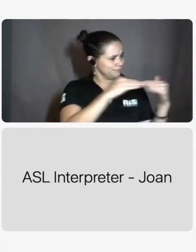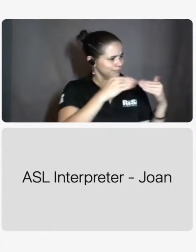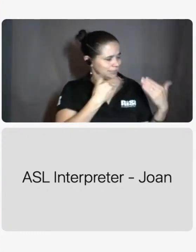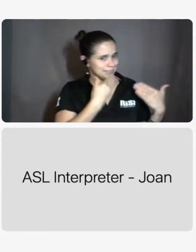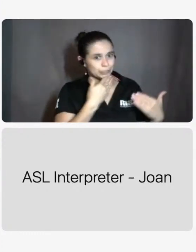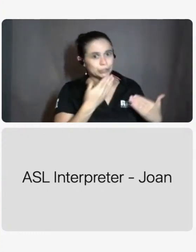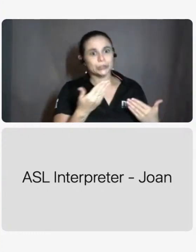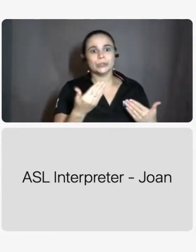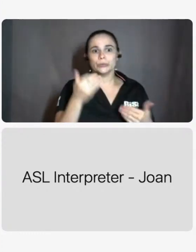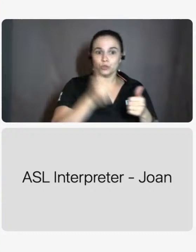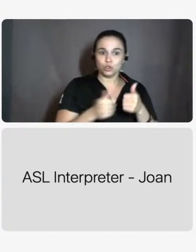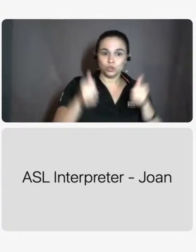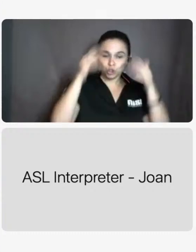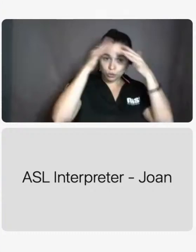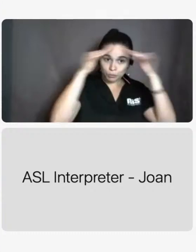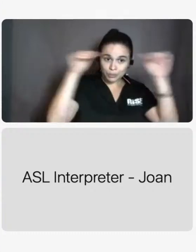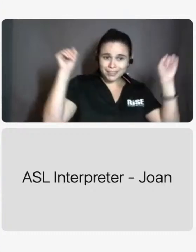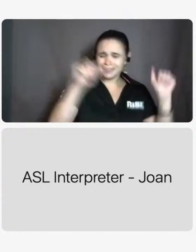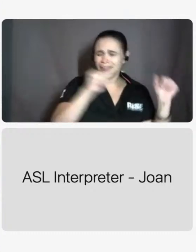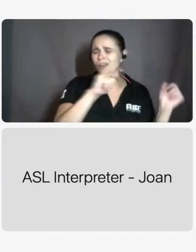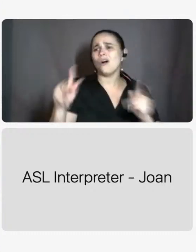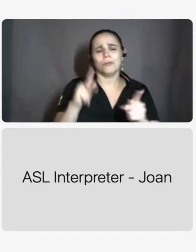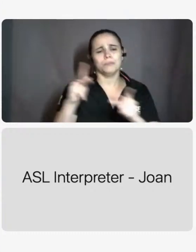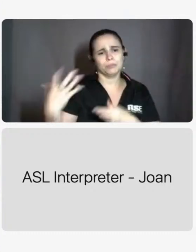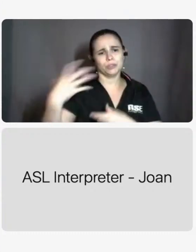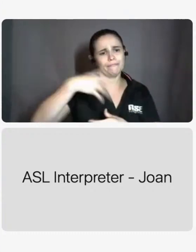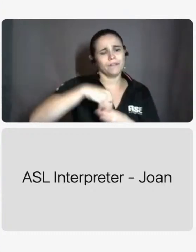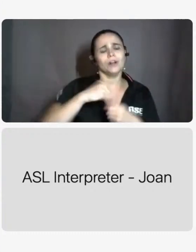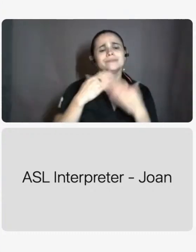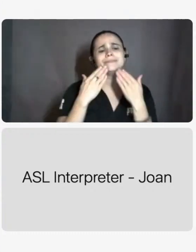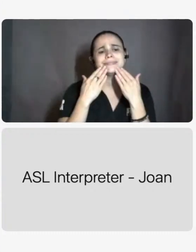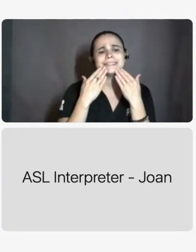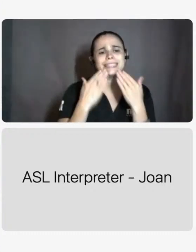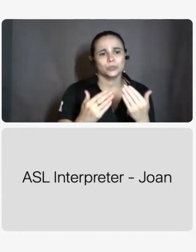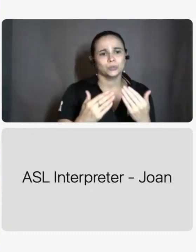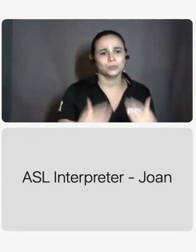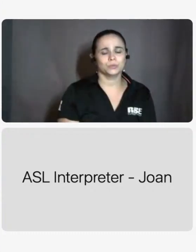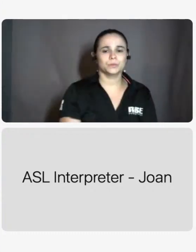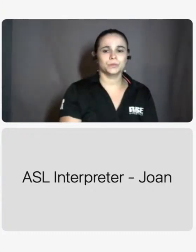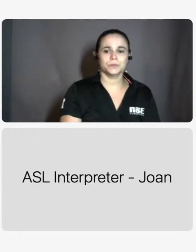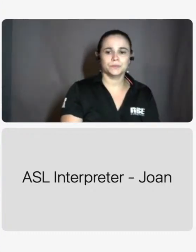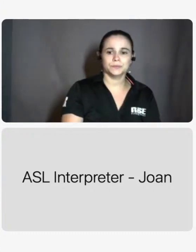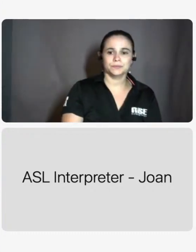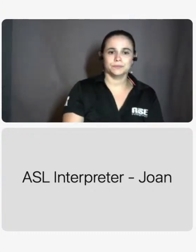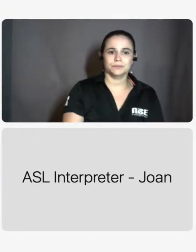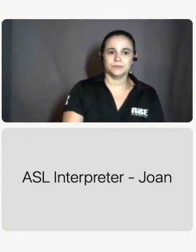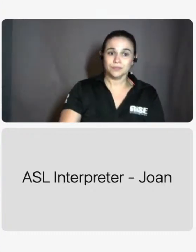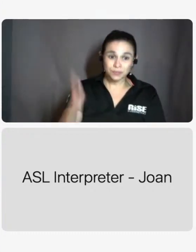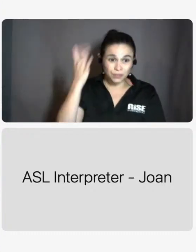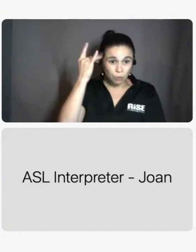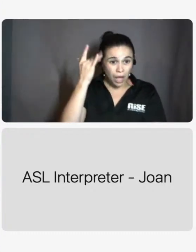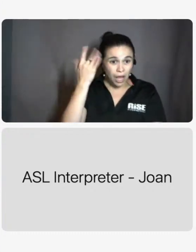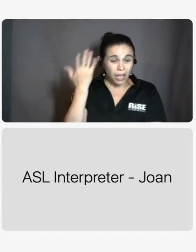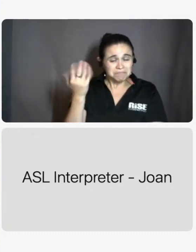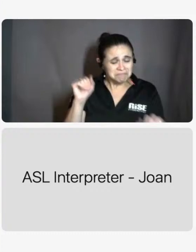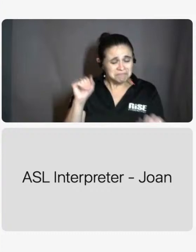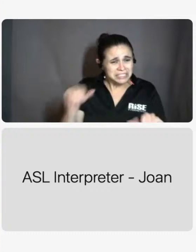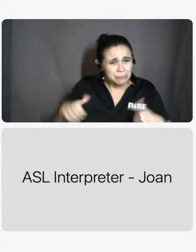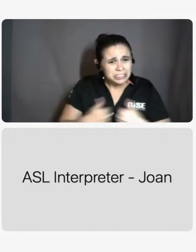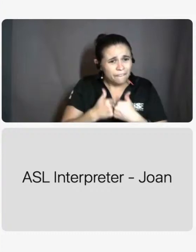you. Because it's not easy making these decisions sometimes. But when we have the right people in the right